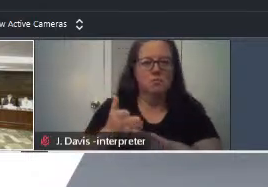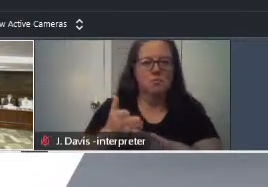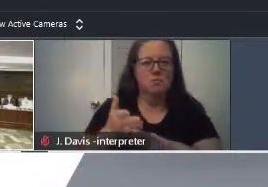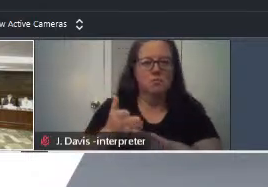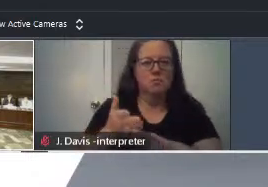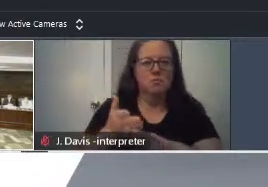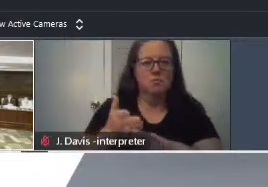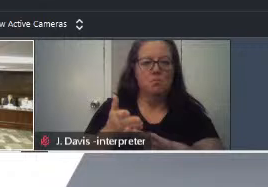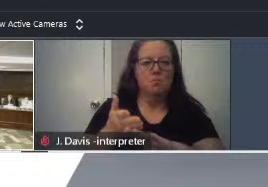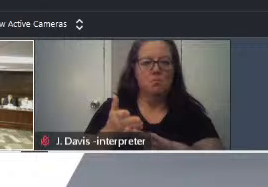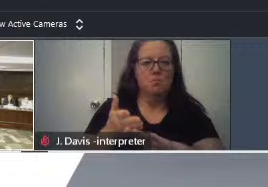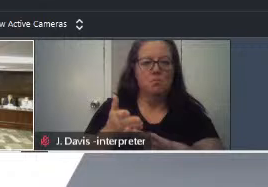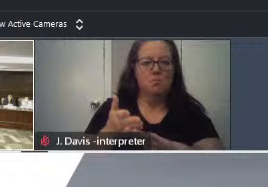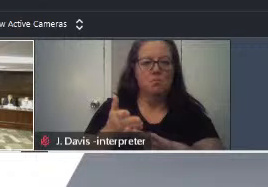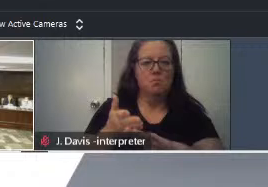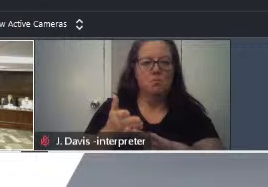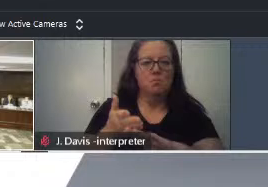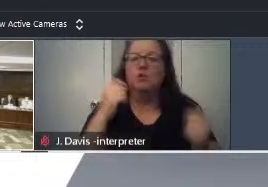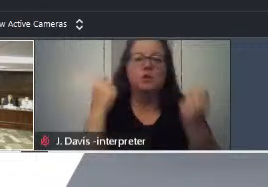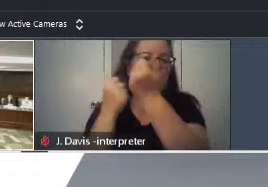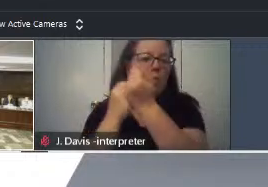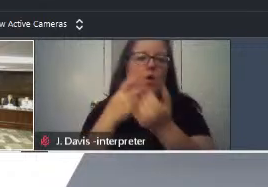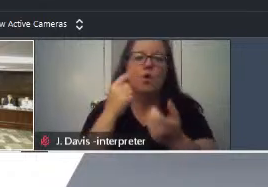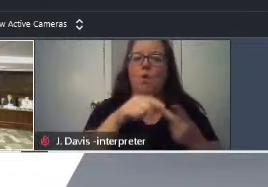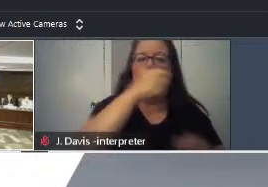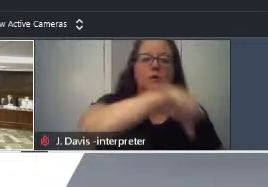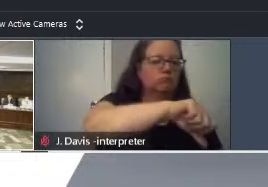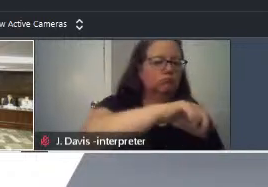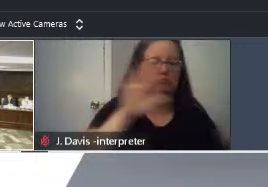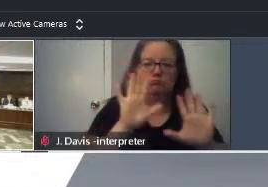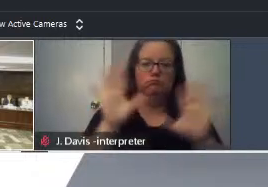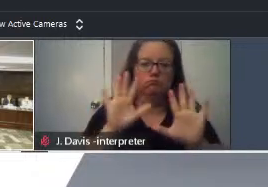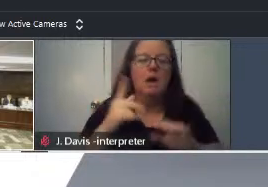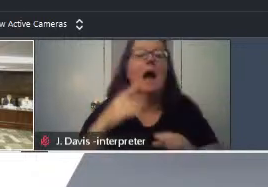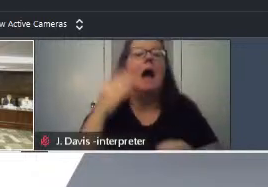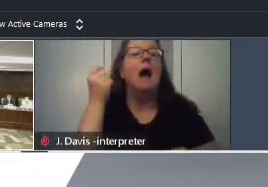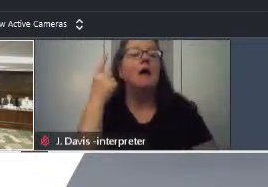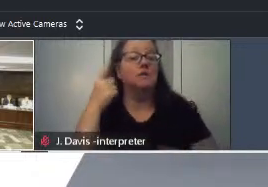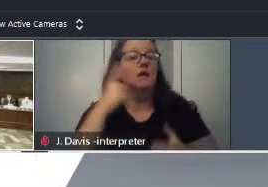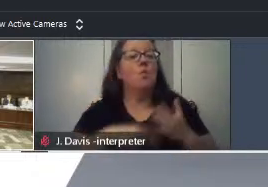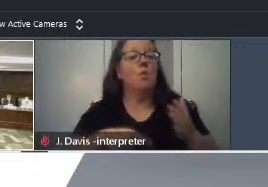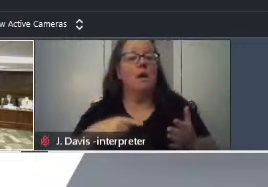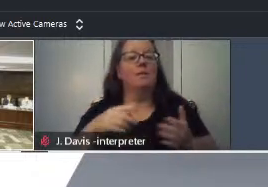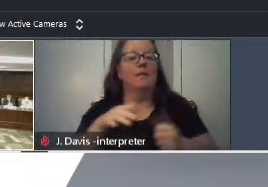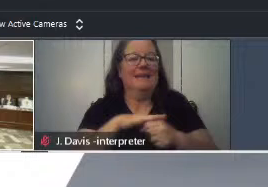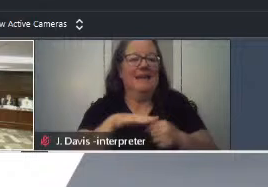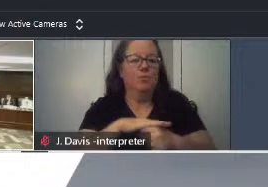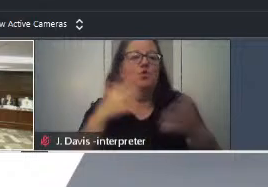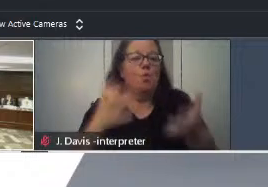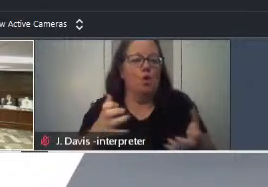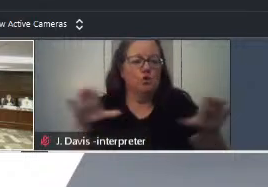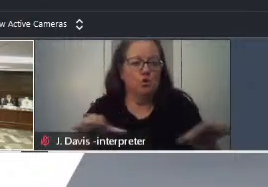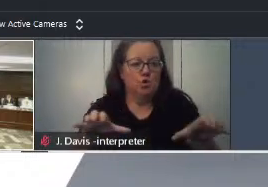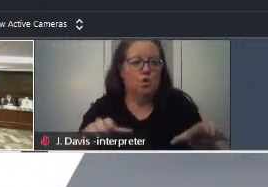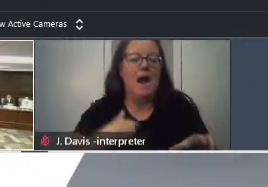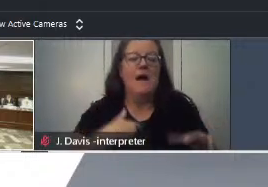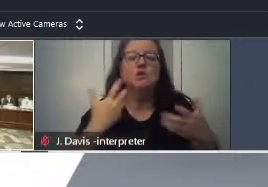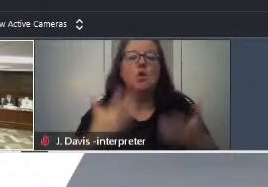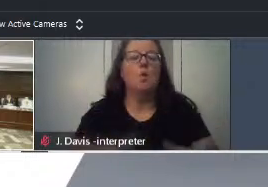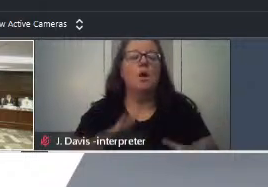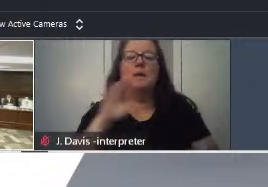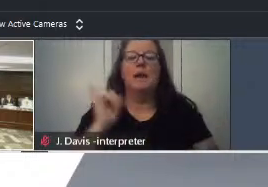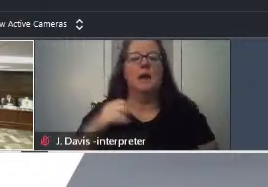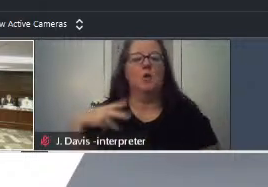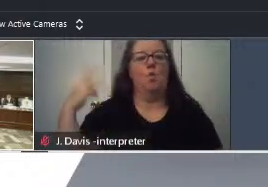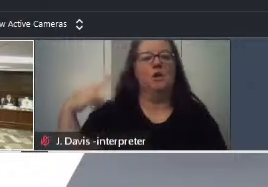not lobbying for or against this, and I understand what the neighborhood wants to do here. However, I don't want to be like Washington, D.C.,